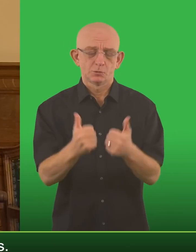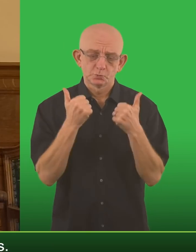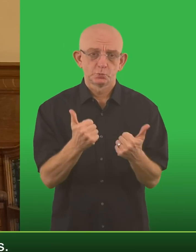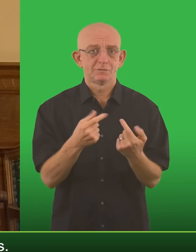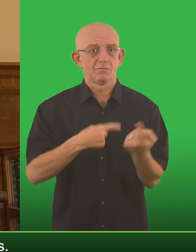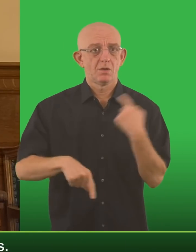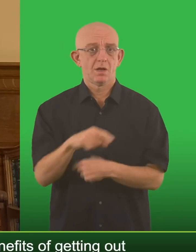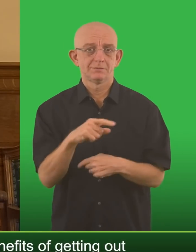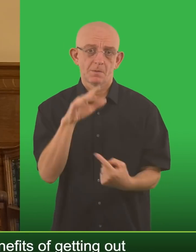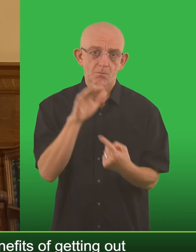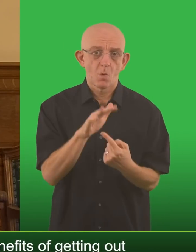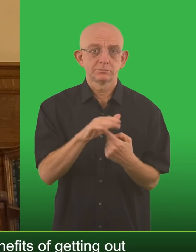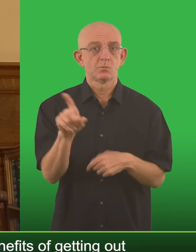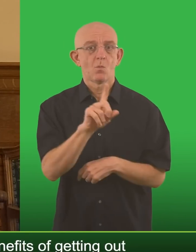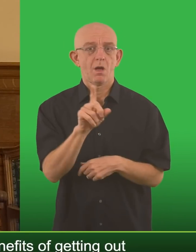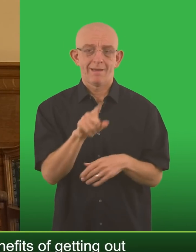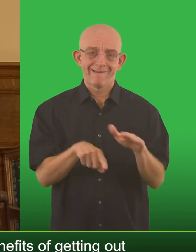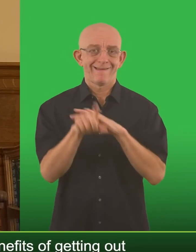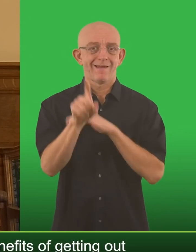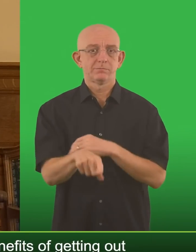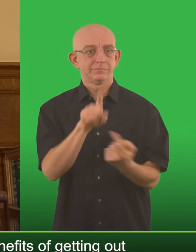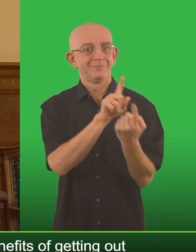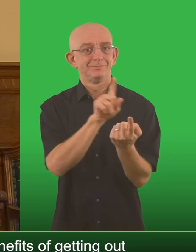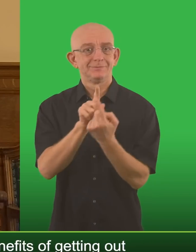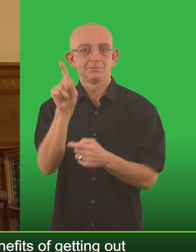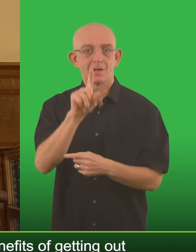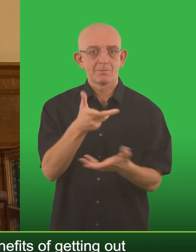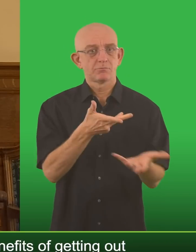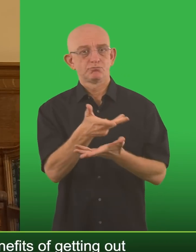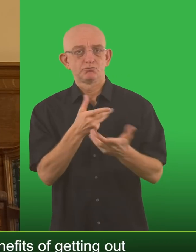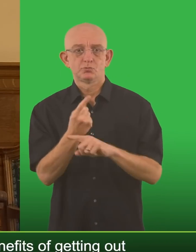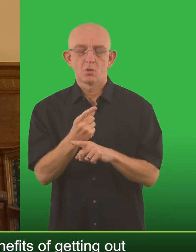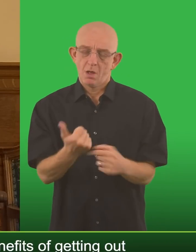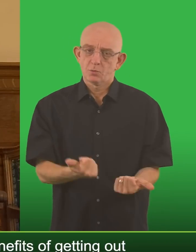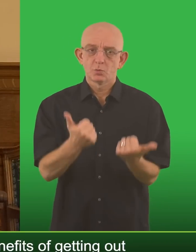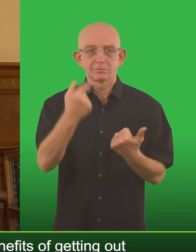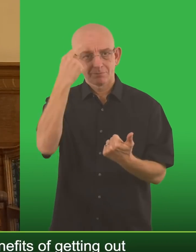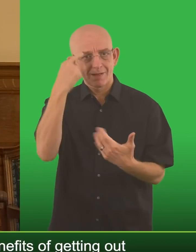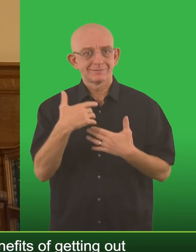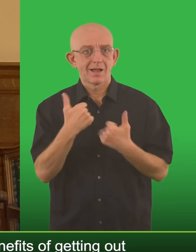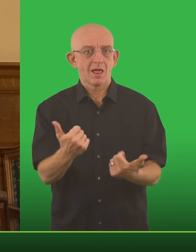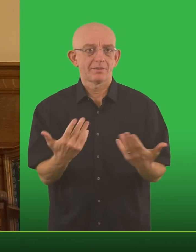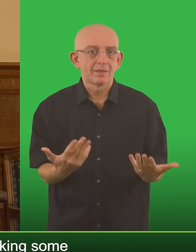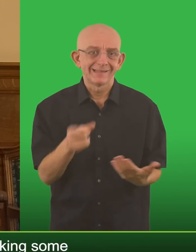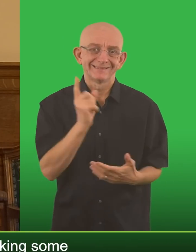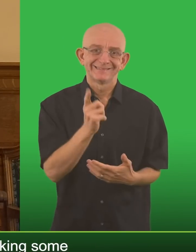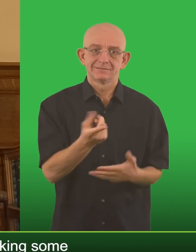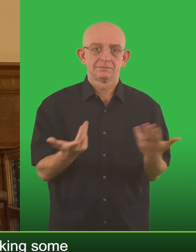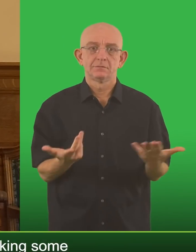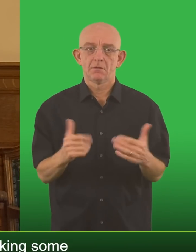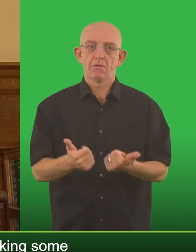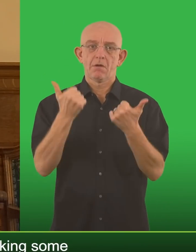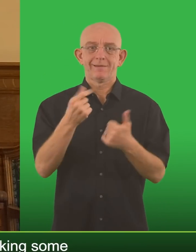is good for us. It's also important to emphasise the benefits of getting out and seeing people. We all know that's good for us. All